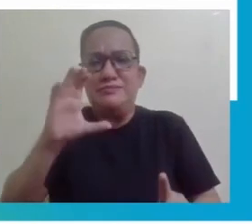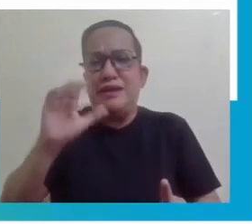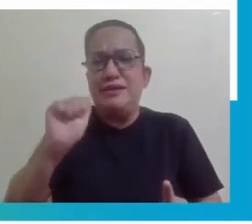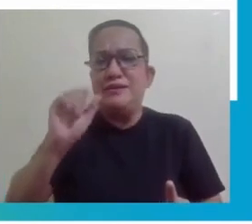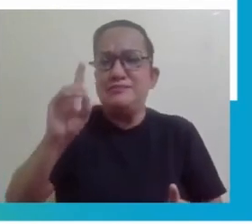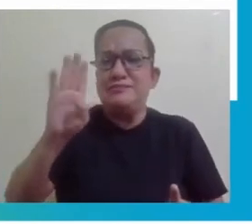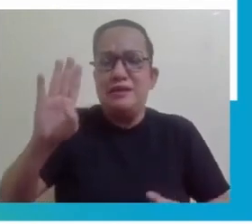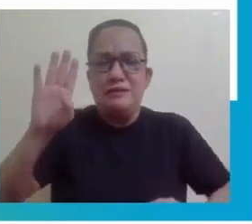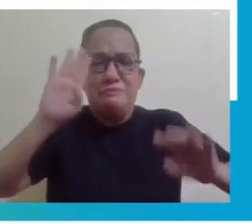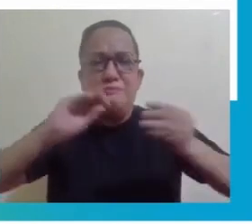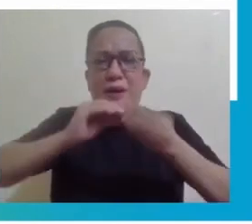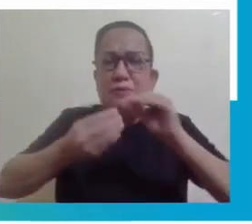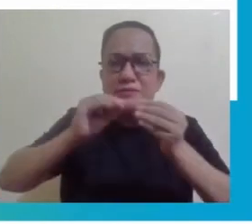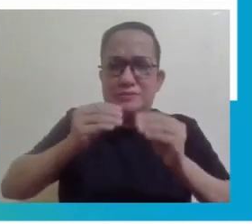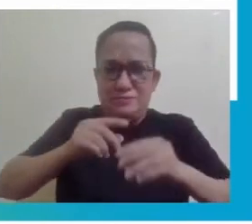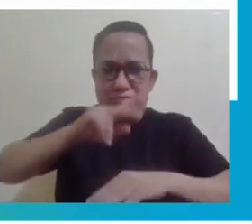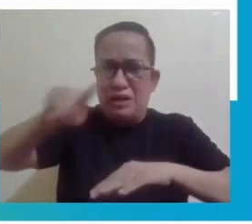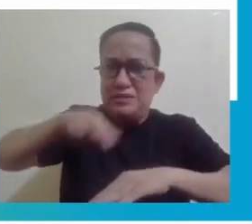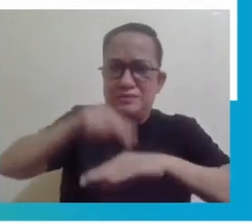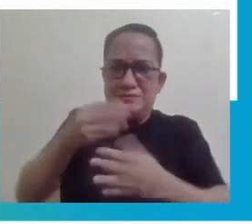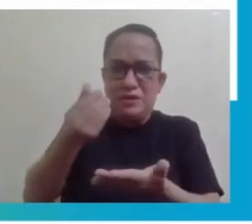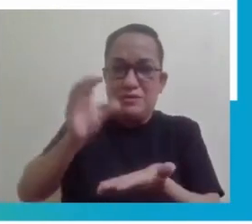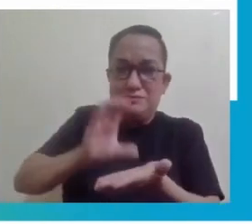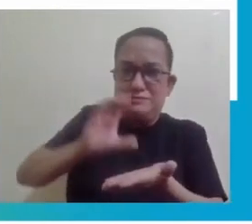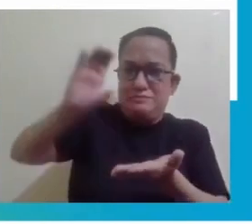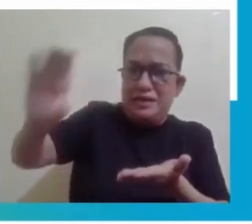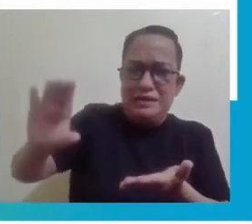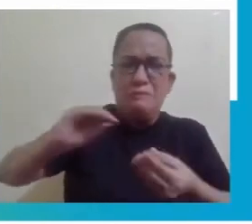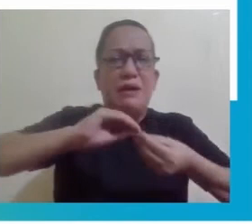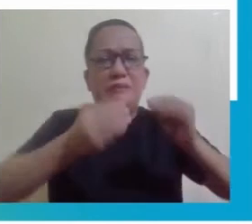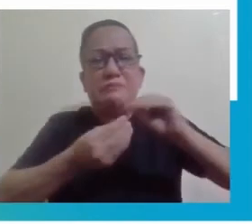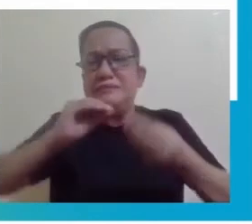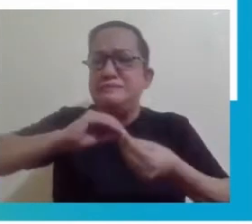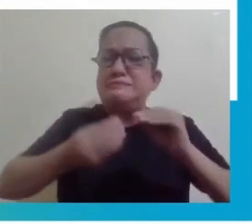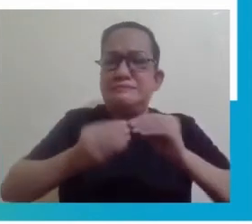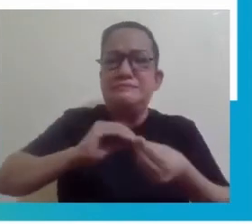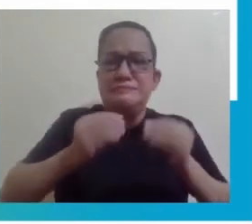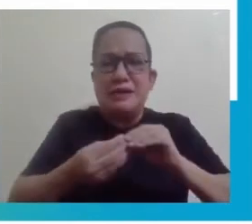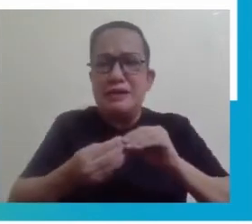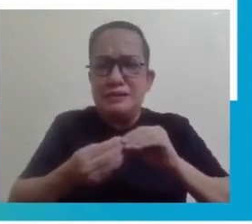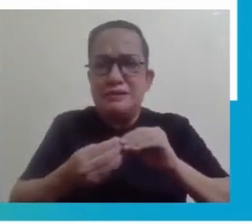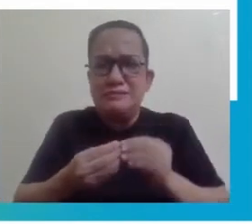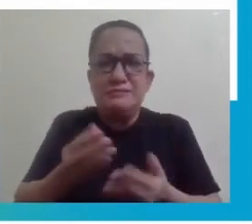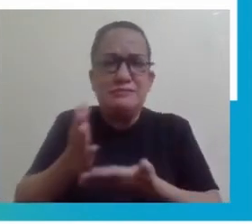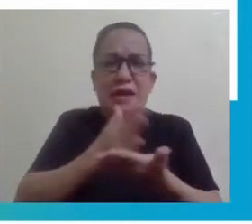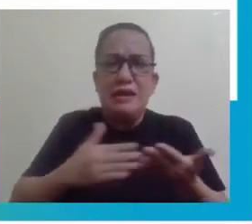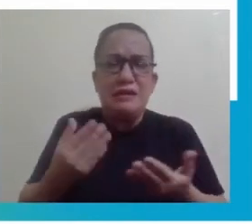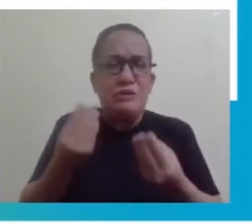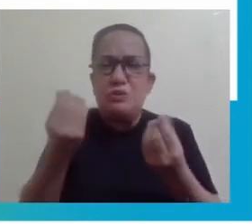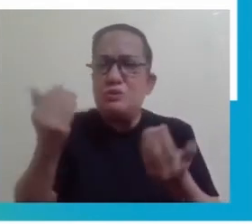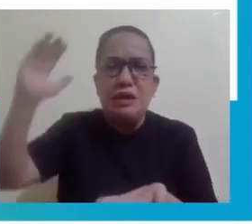communities are calling for land compensation with the same title or an adequate size apartment so that the families can